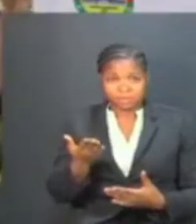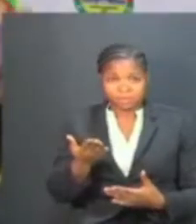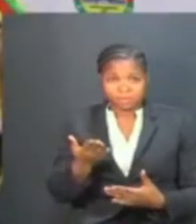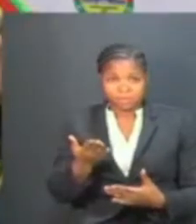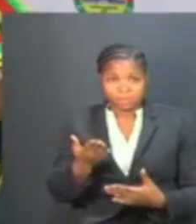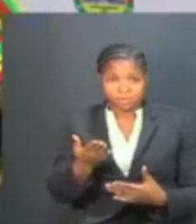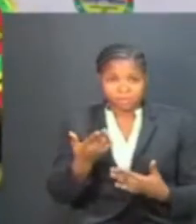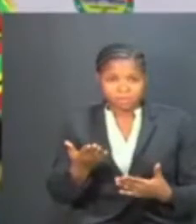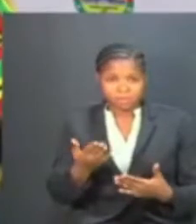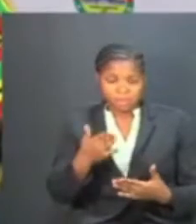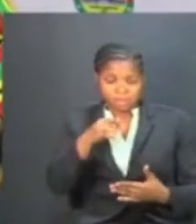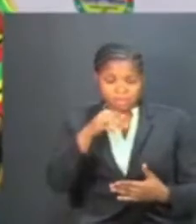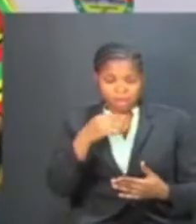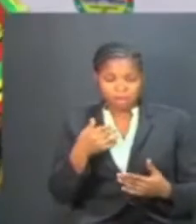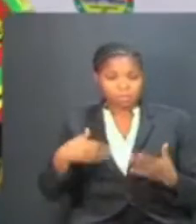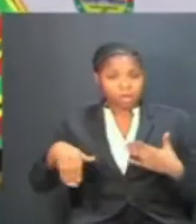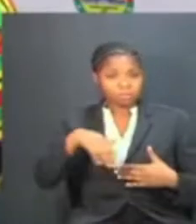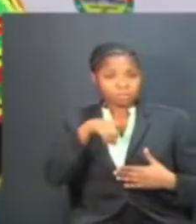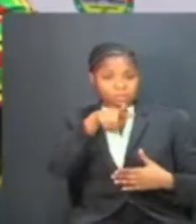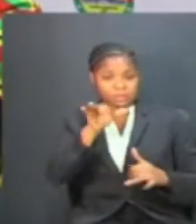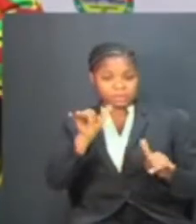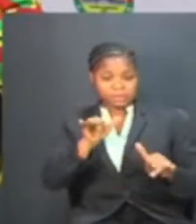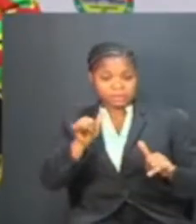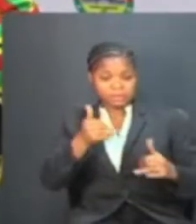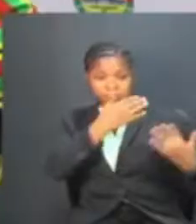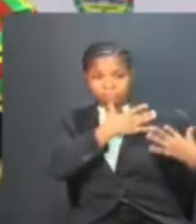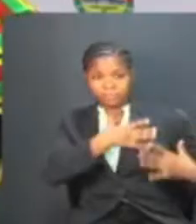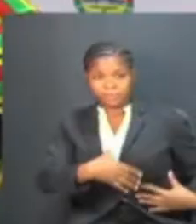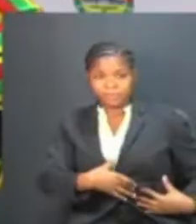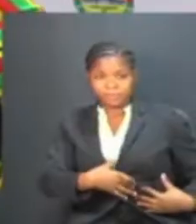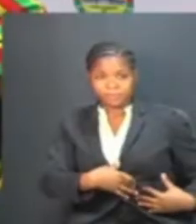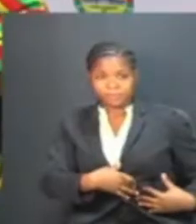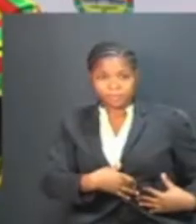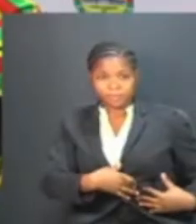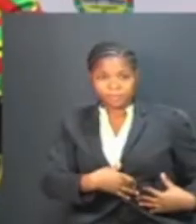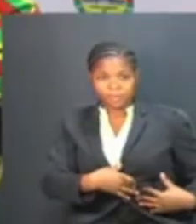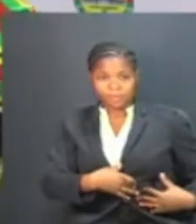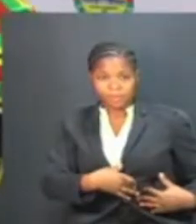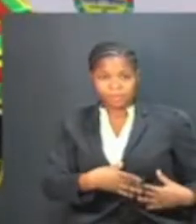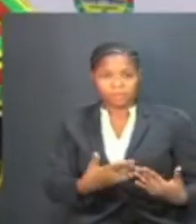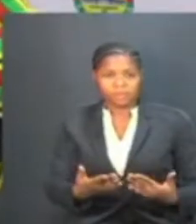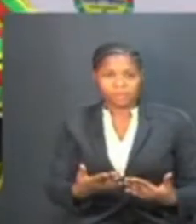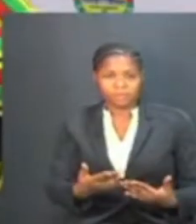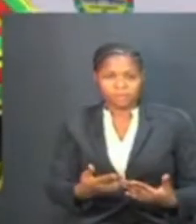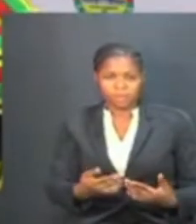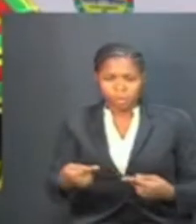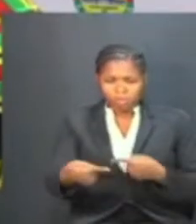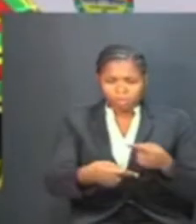cloth like what I have put over with the edges removed and properly woven